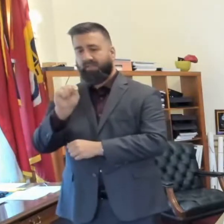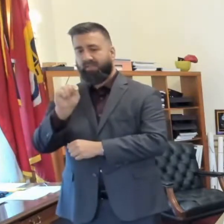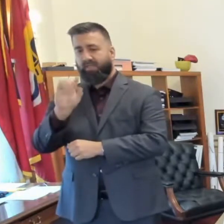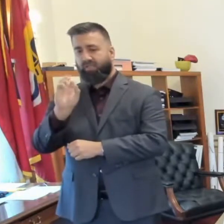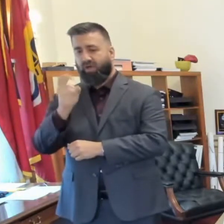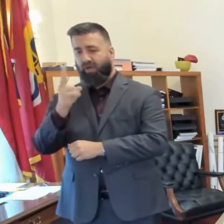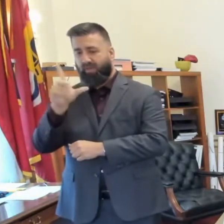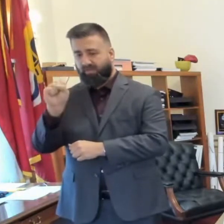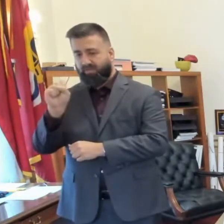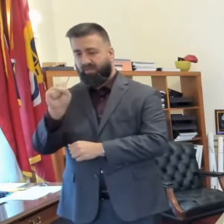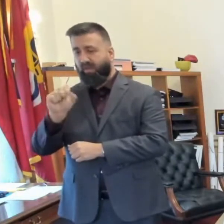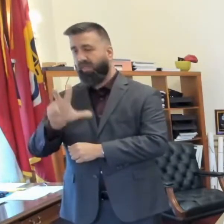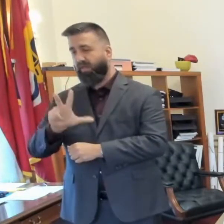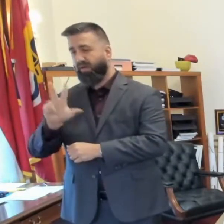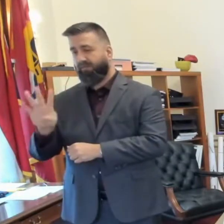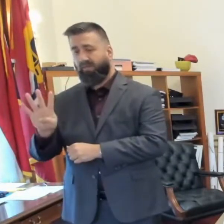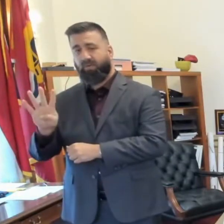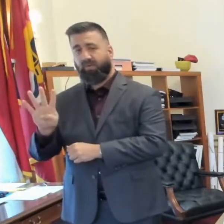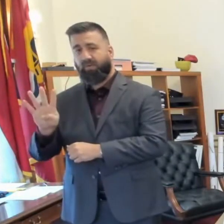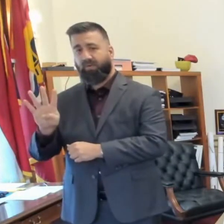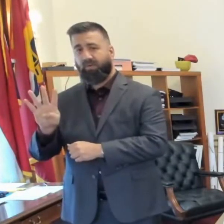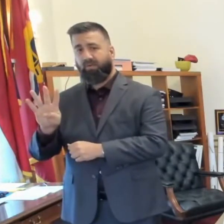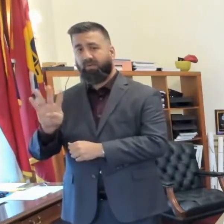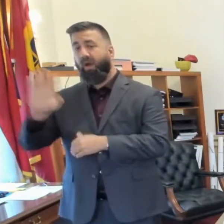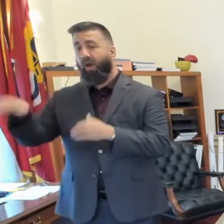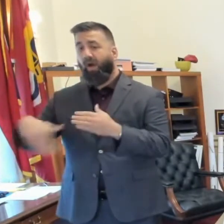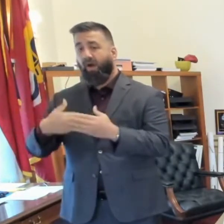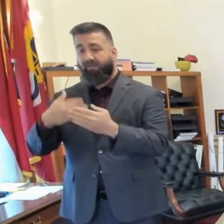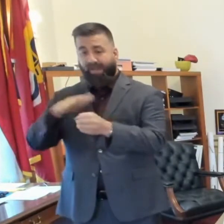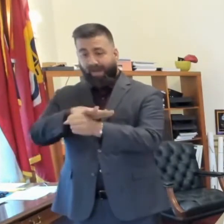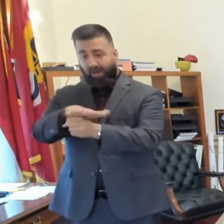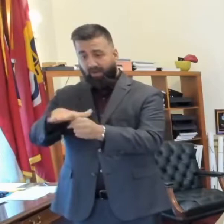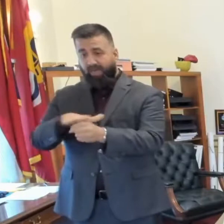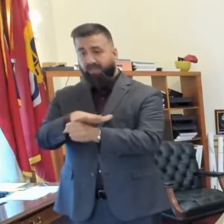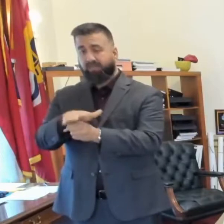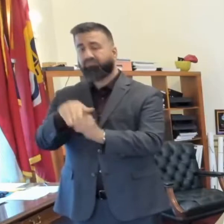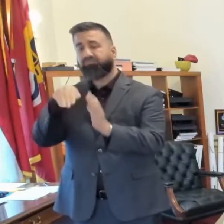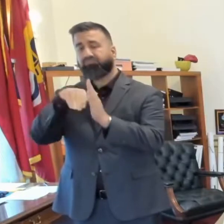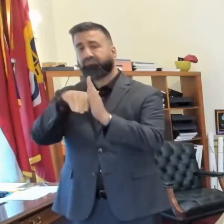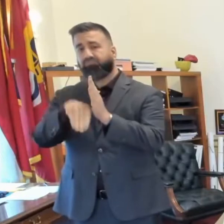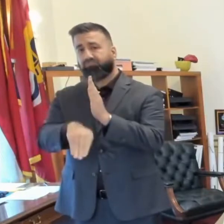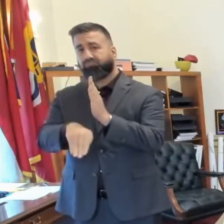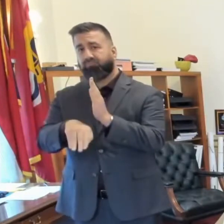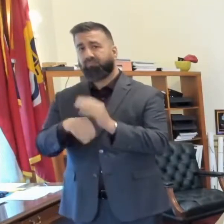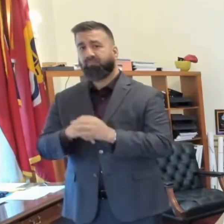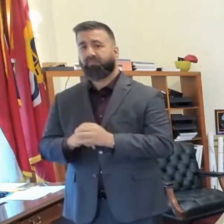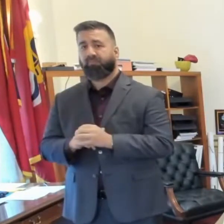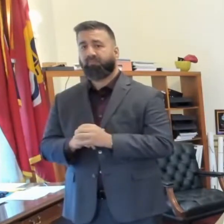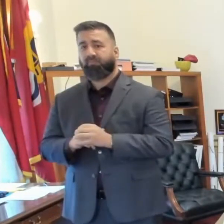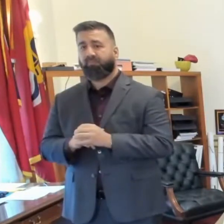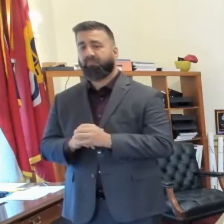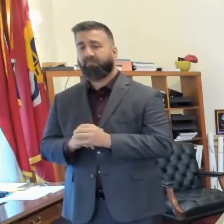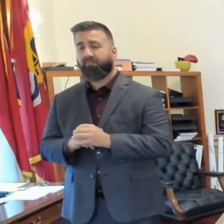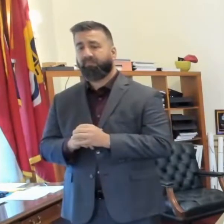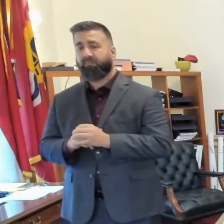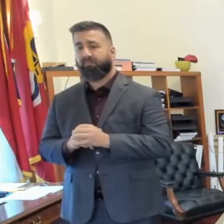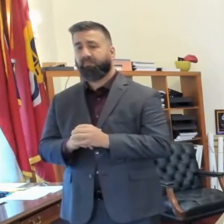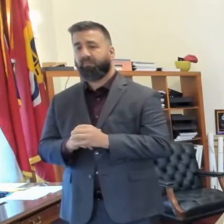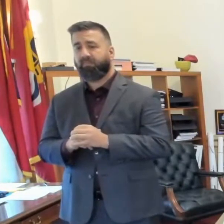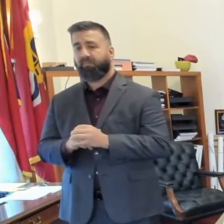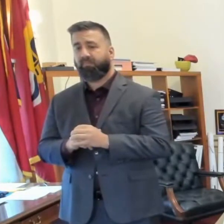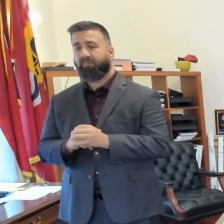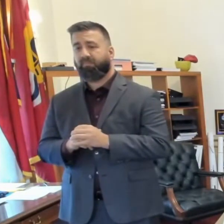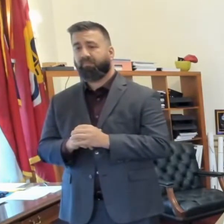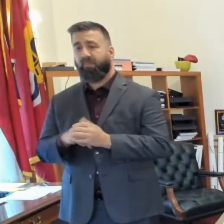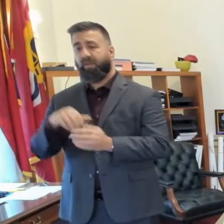34. All of the areas are down. Now, the pandemic